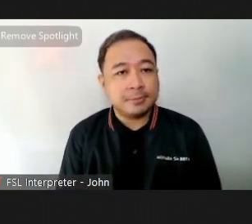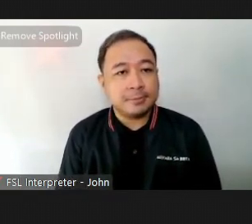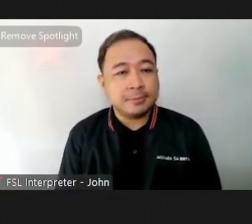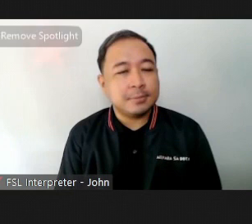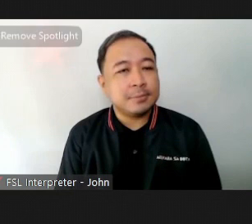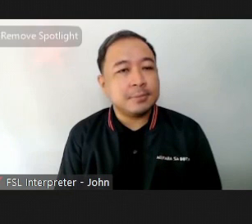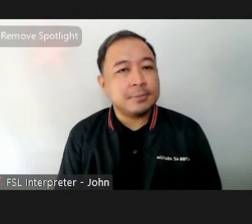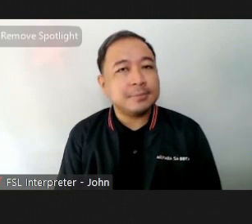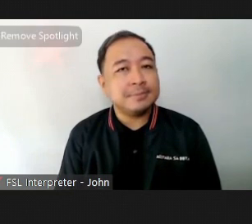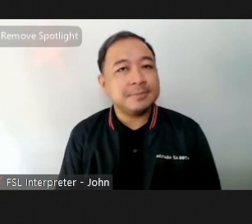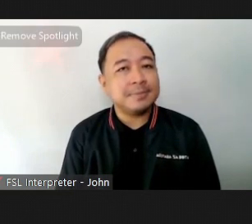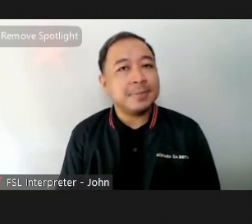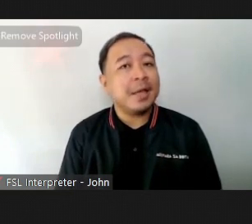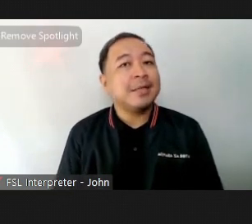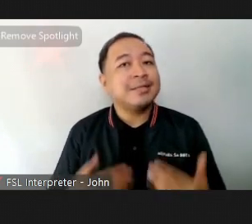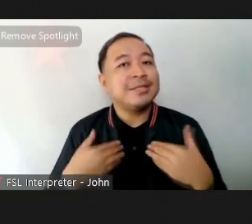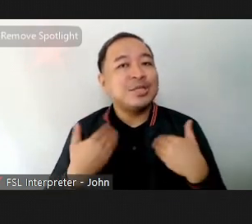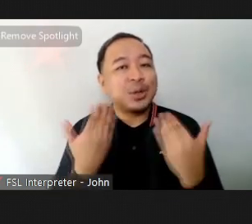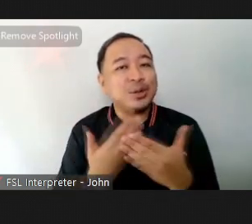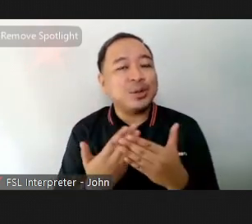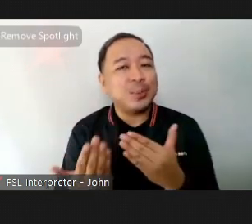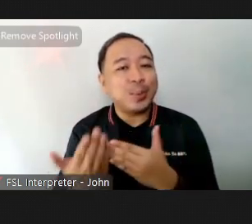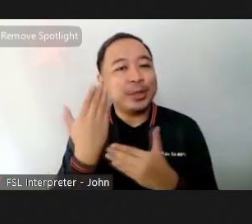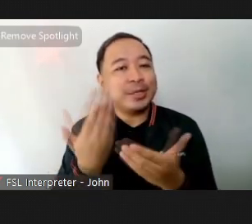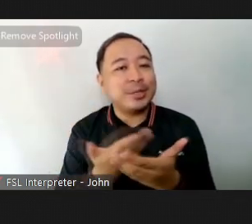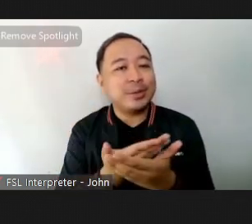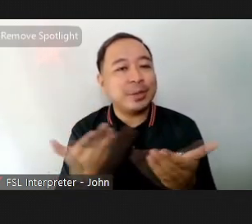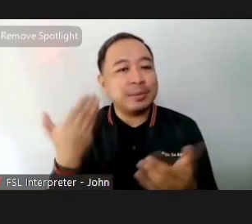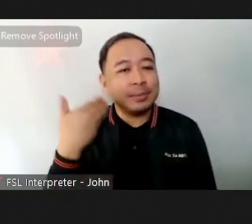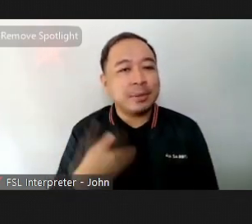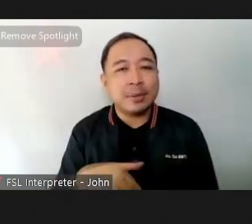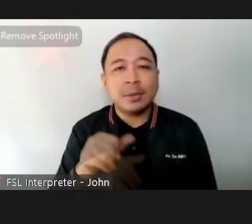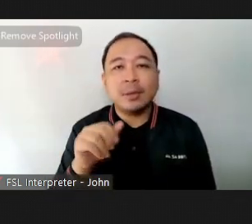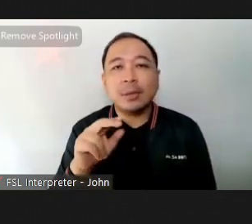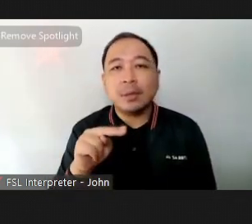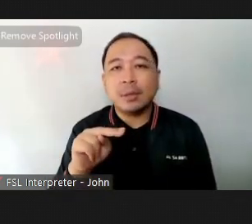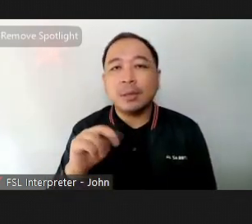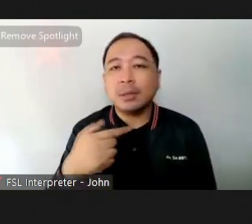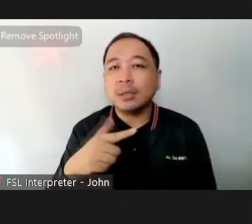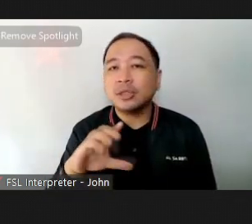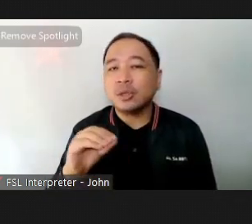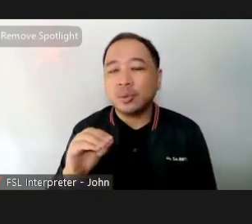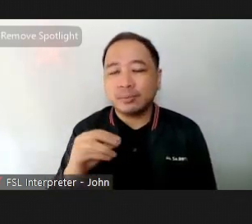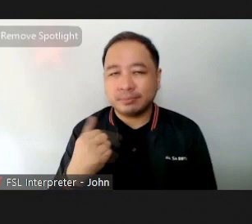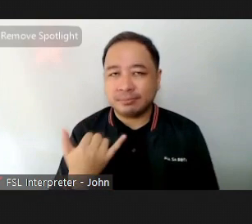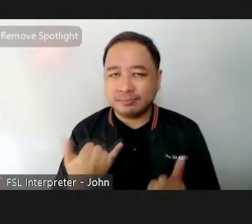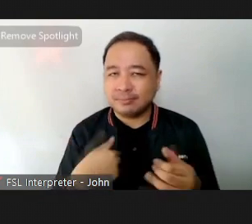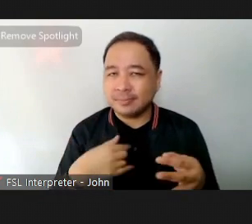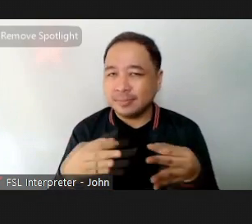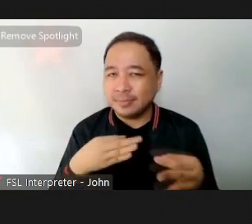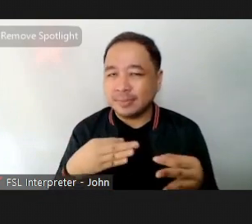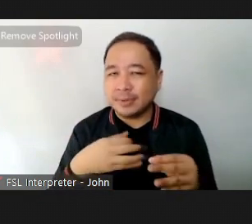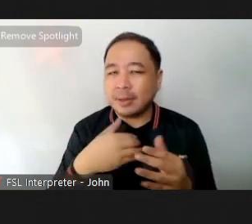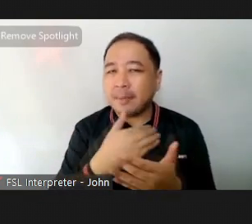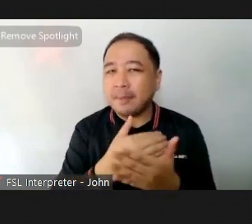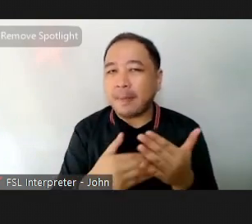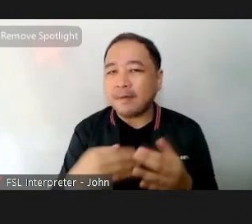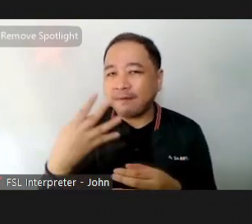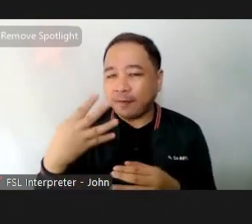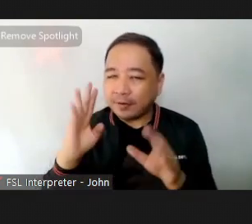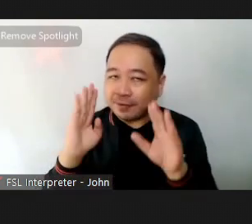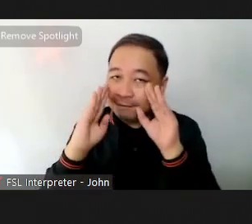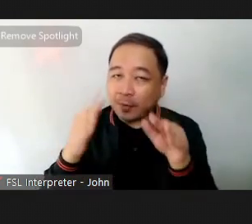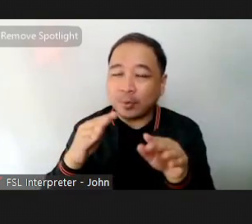Isang makabatang araw po sa ating lahat. Ako po si Angelo at ngayon po i-discuss ko yung component 4 which is the social